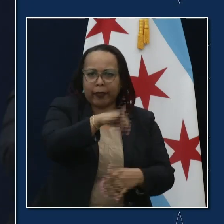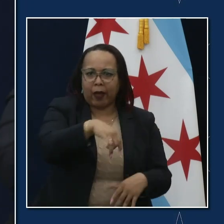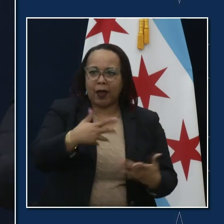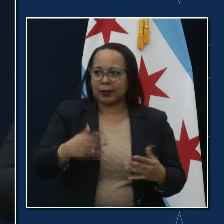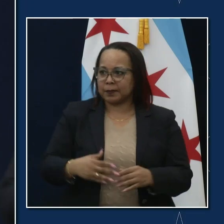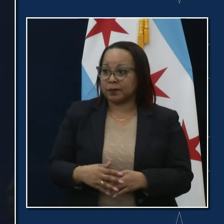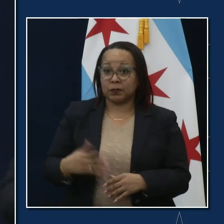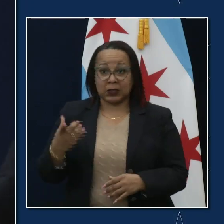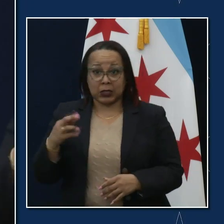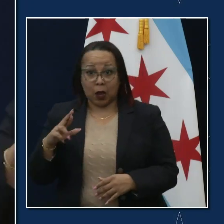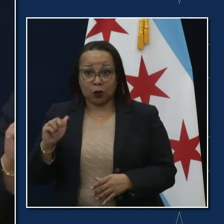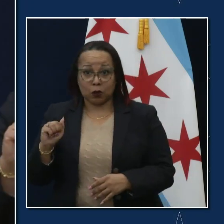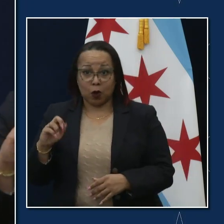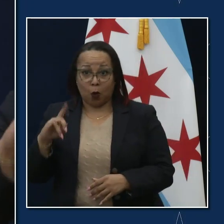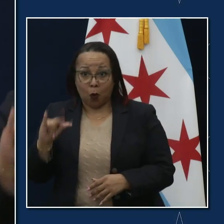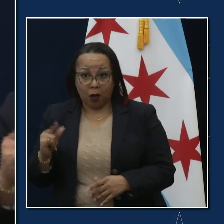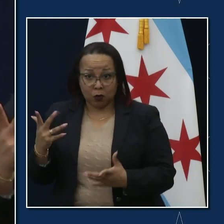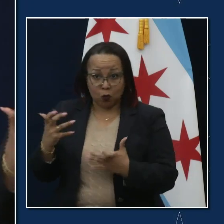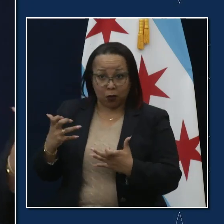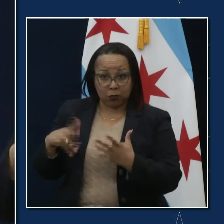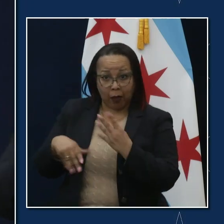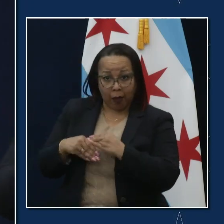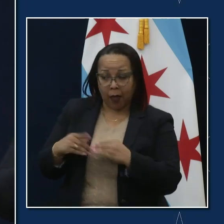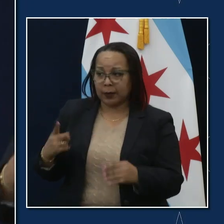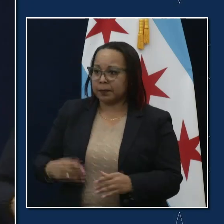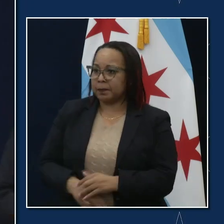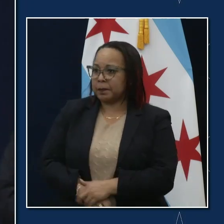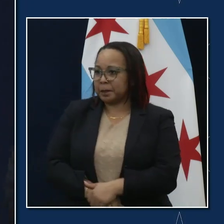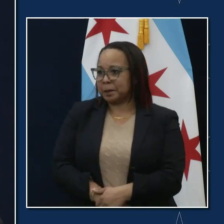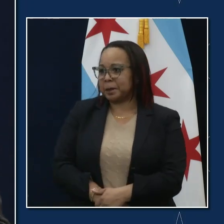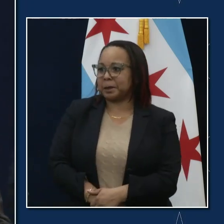no different. I don't know if Dr. Arwady, if you want to add to that.